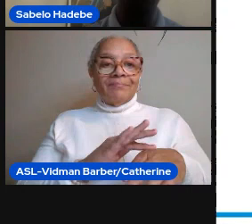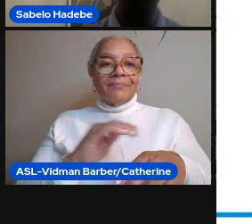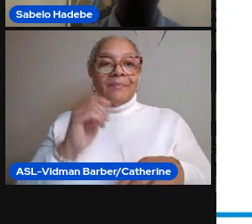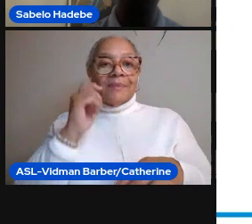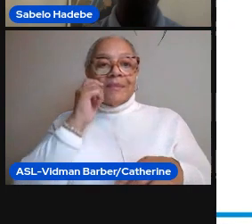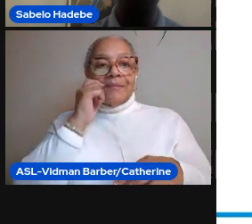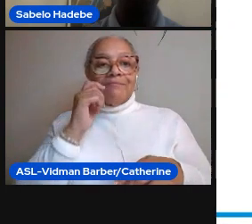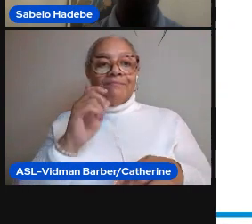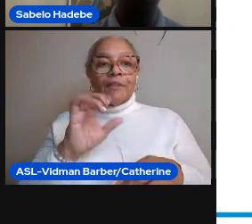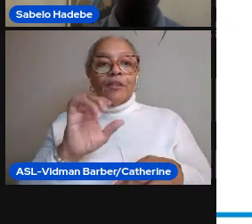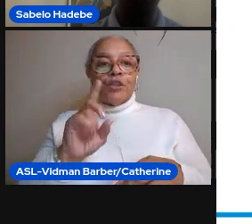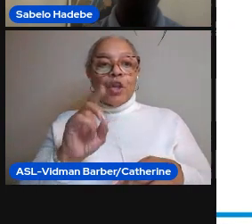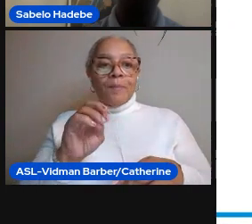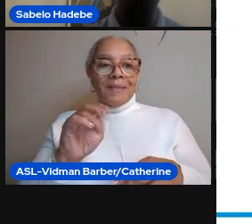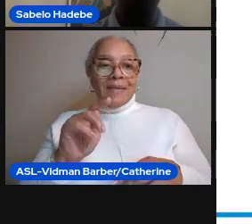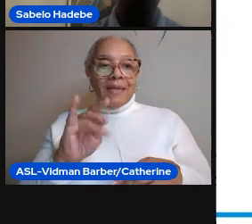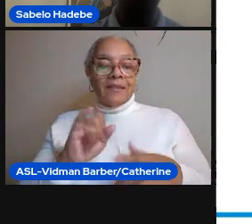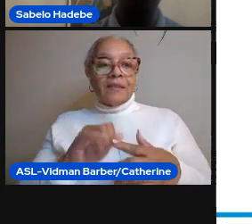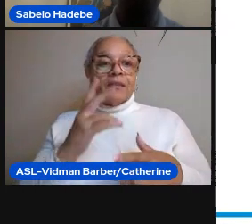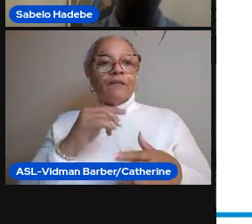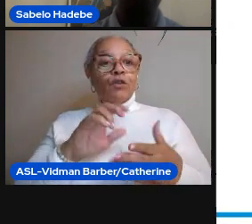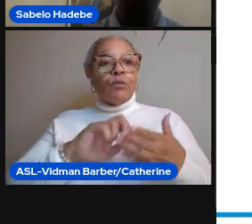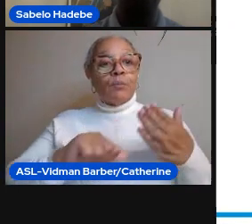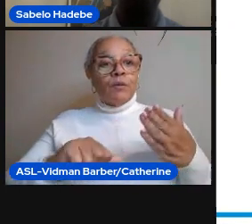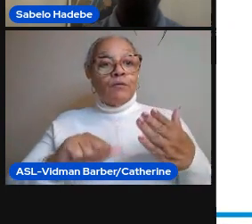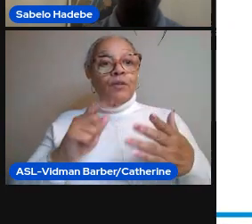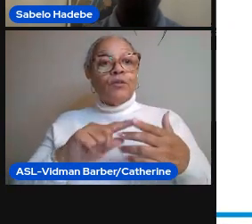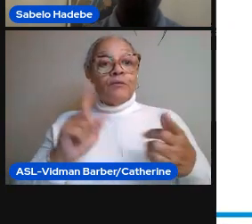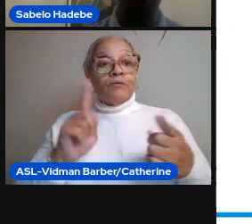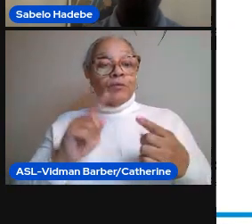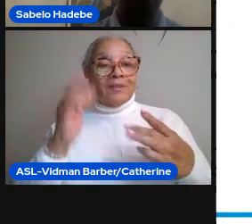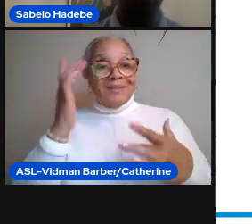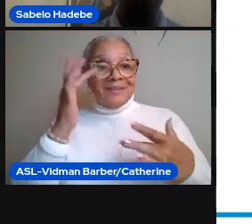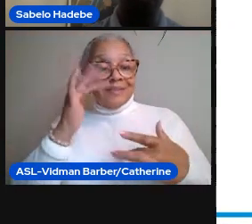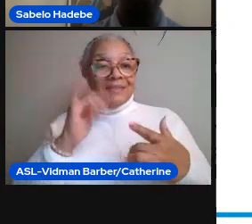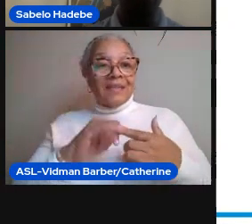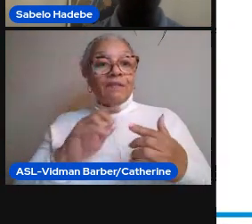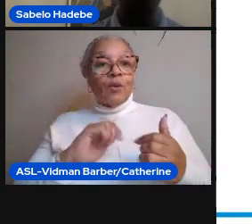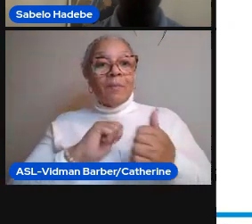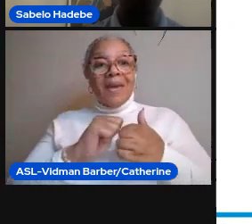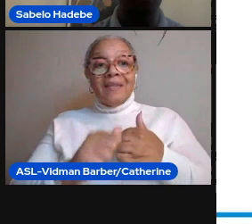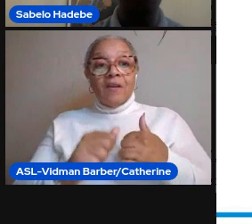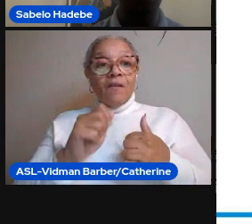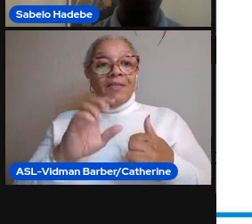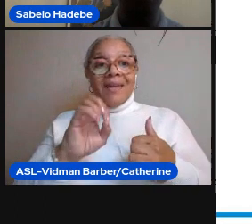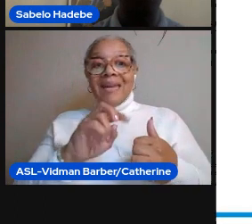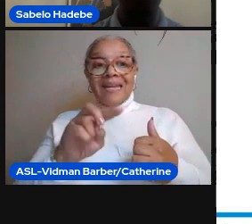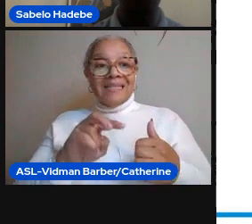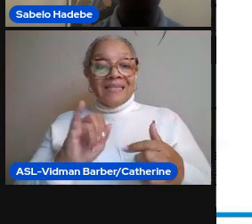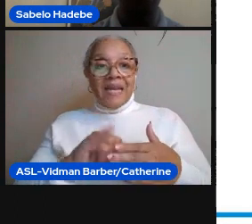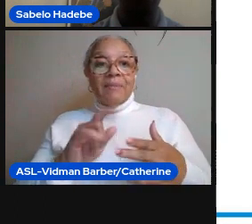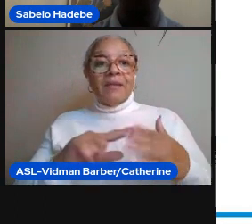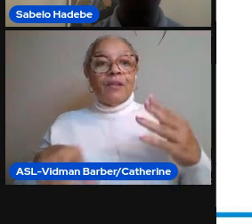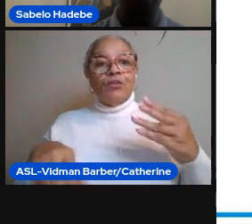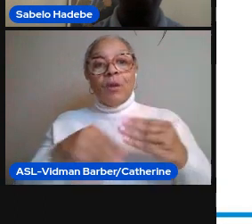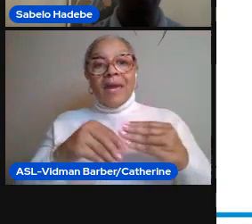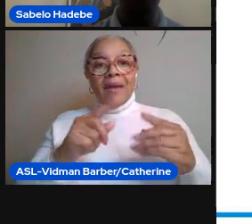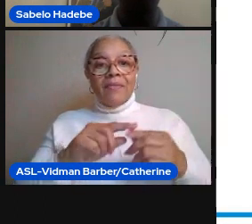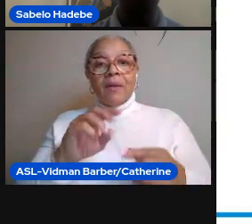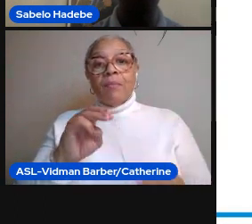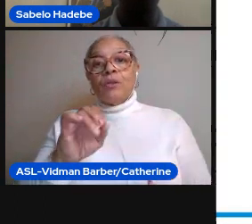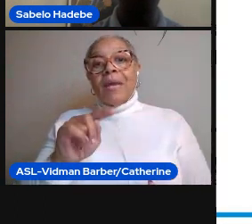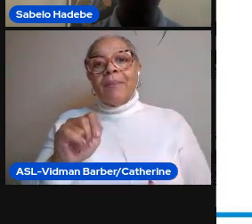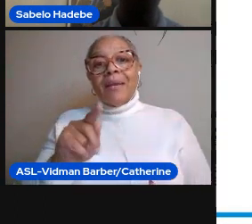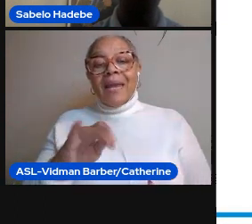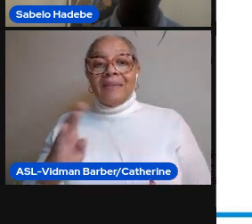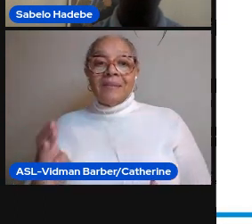have reduced disease. So if you bypass the enzyme and you add some of these metabolites back,